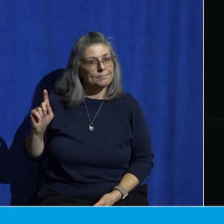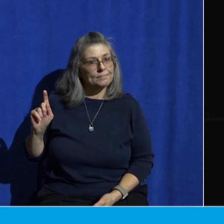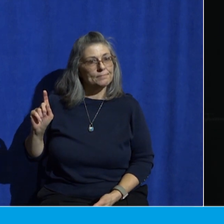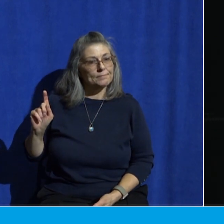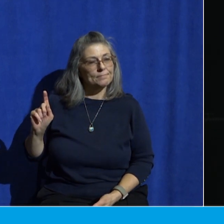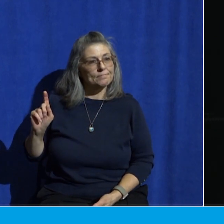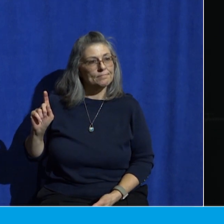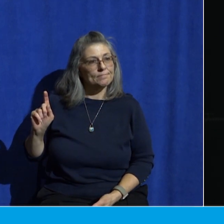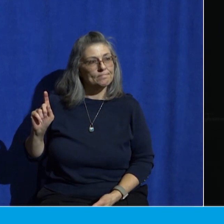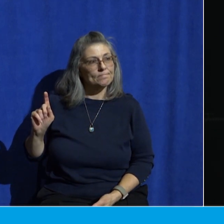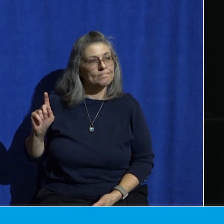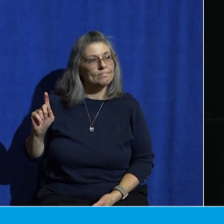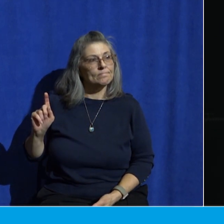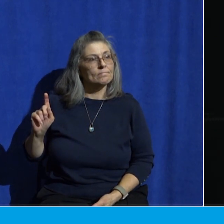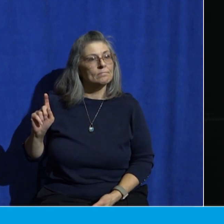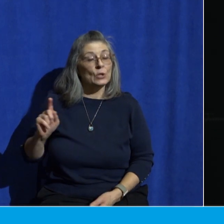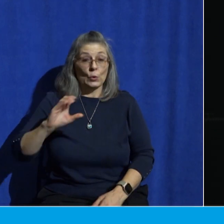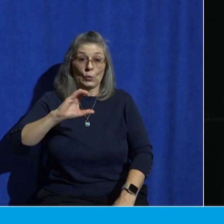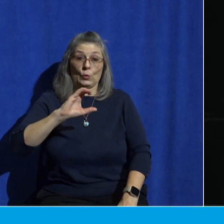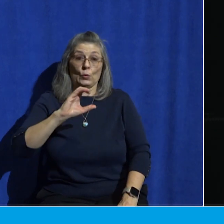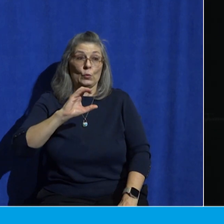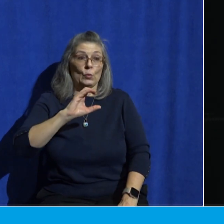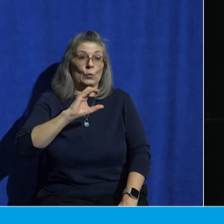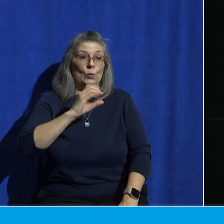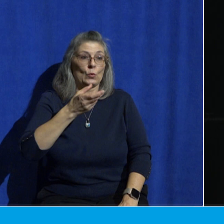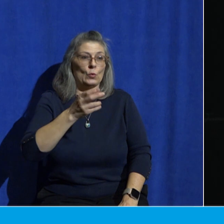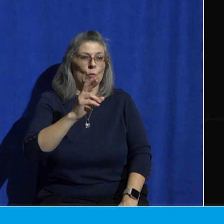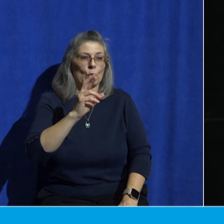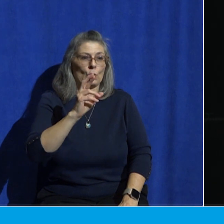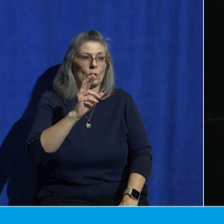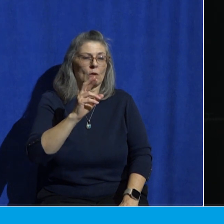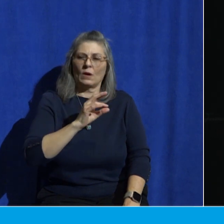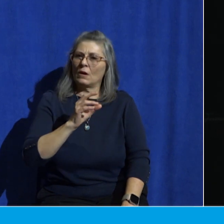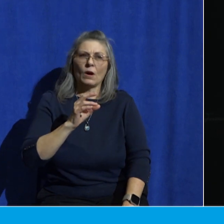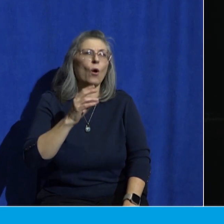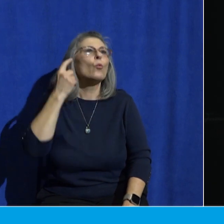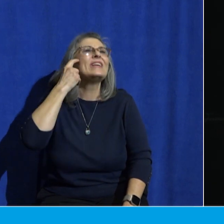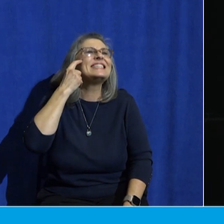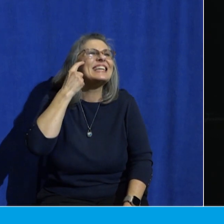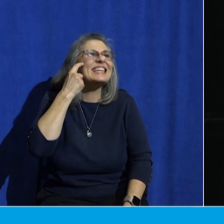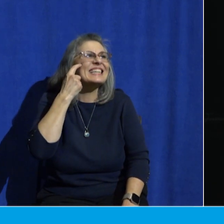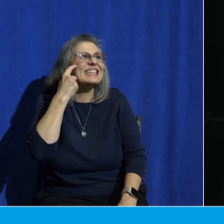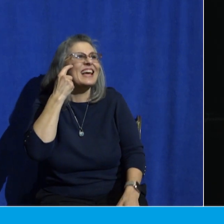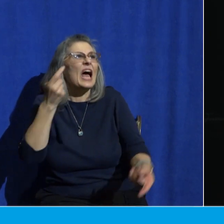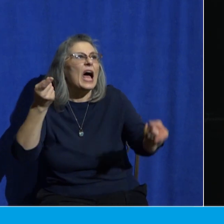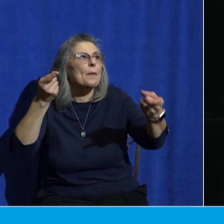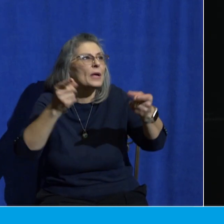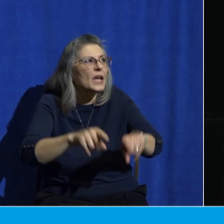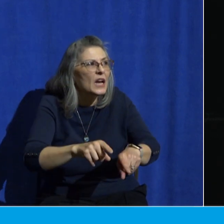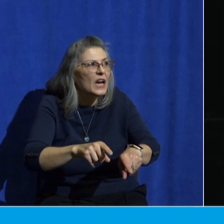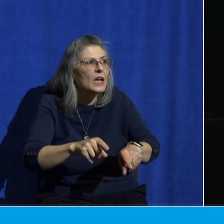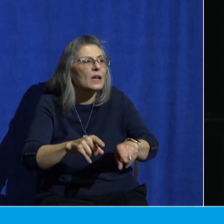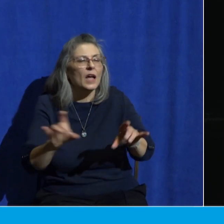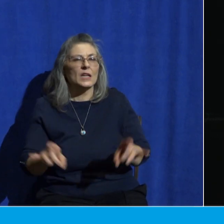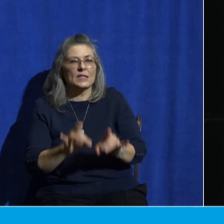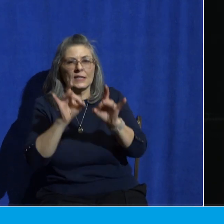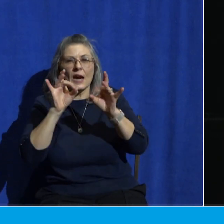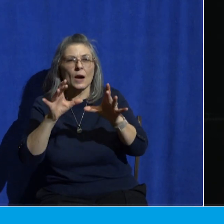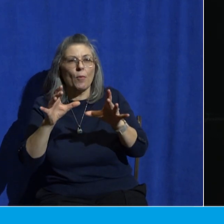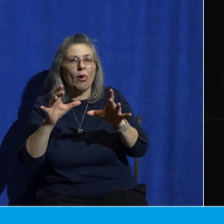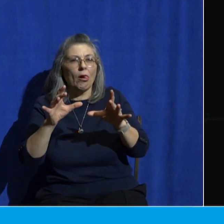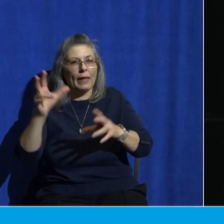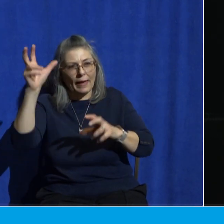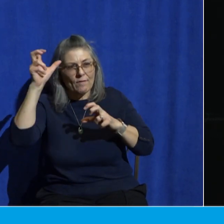as we've seen a tragic, evil, and all too